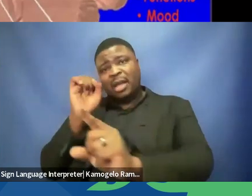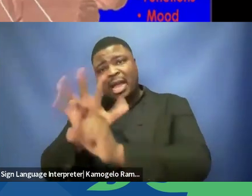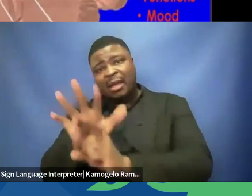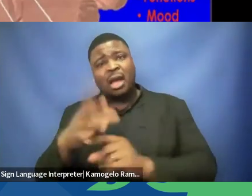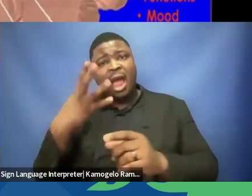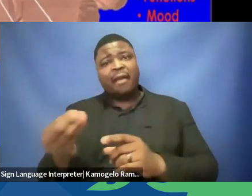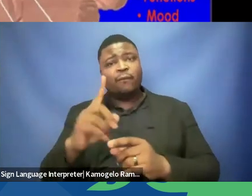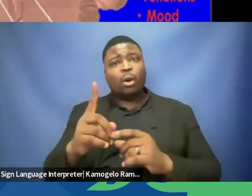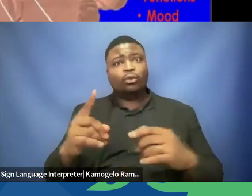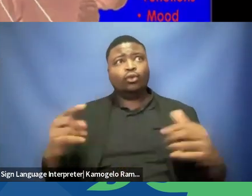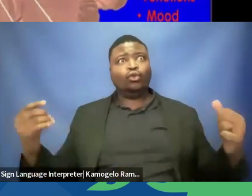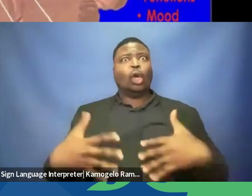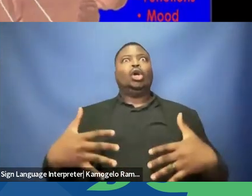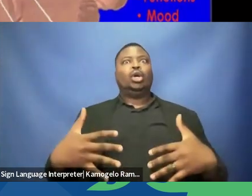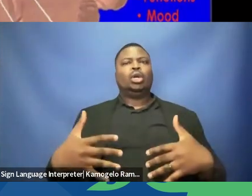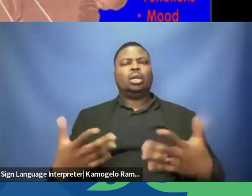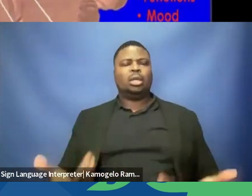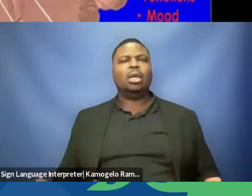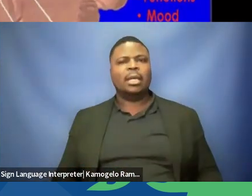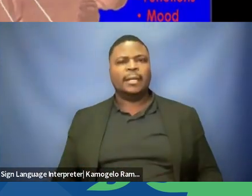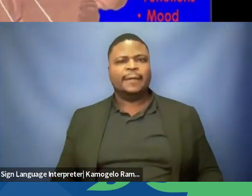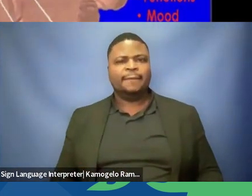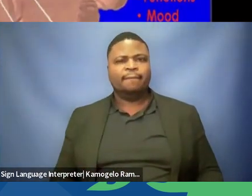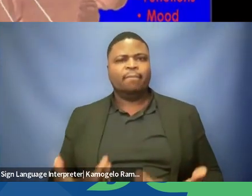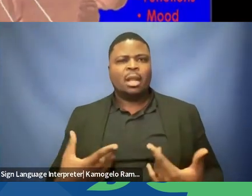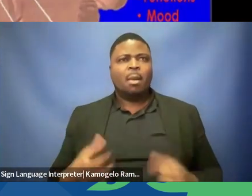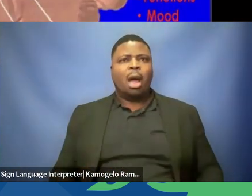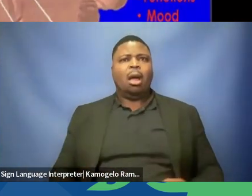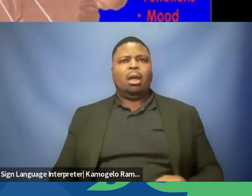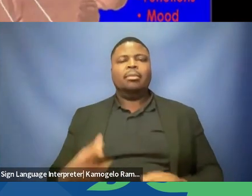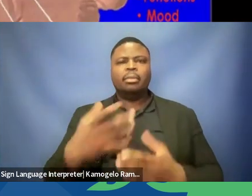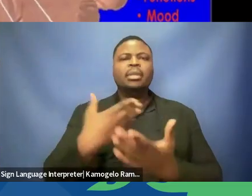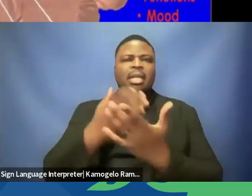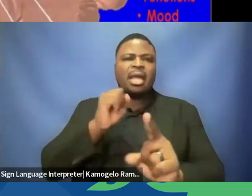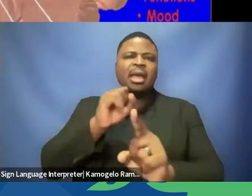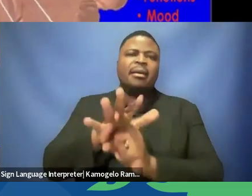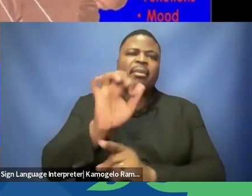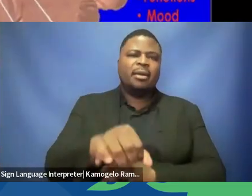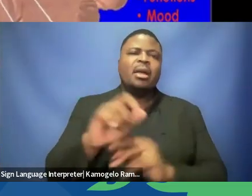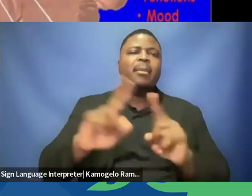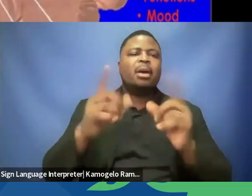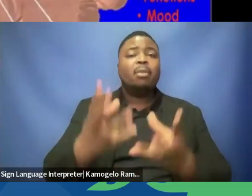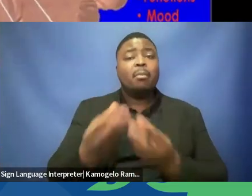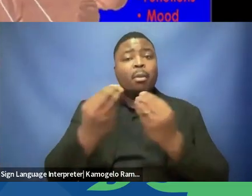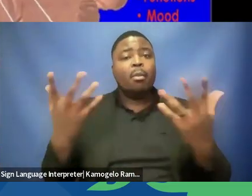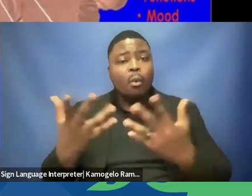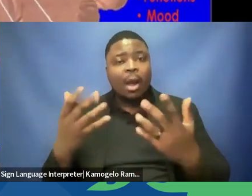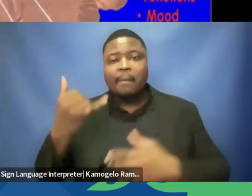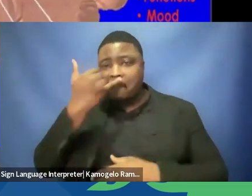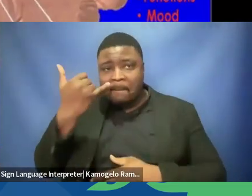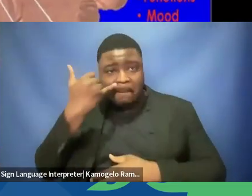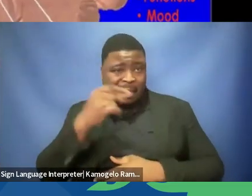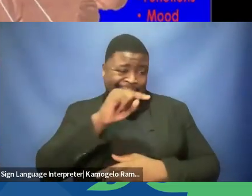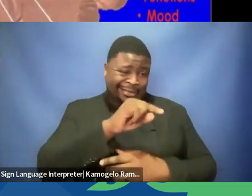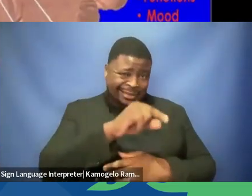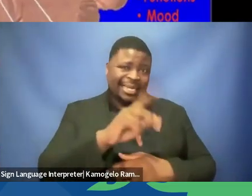is prohibited, and this is one of the components that is found in cat. Now, talking